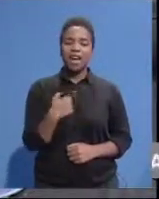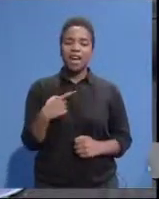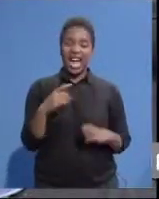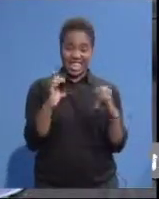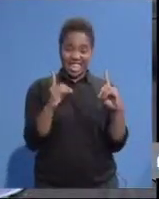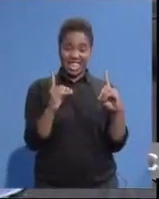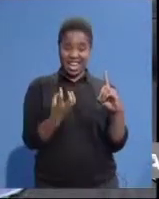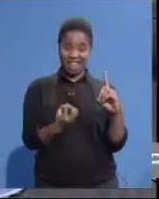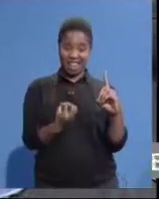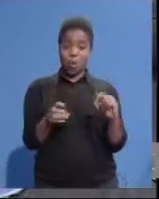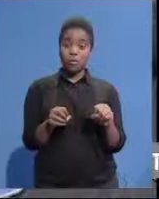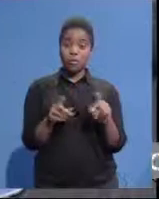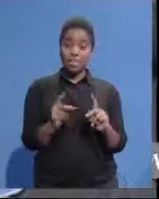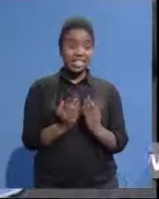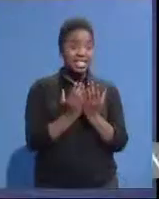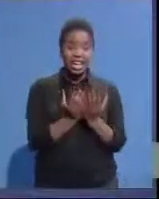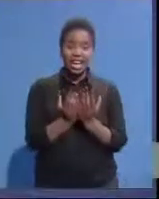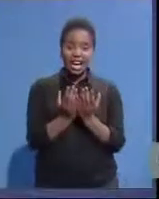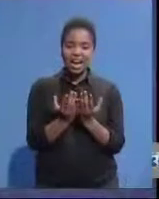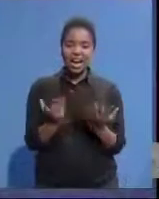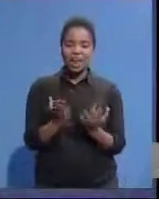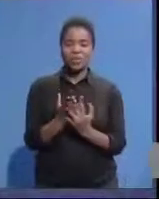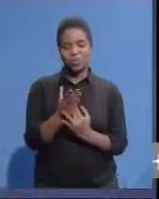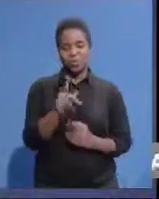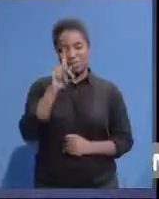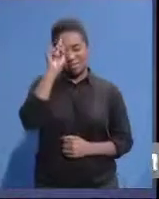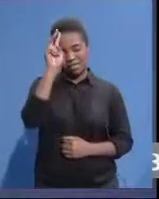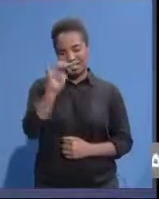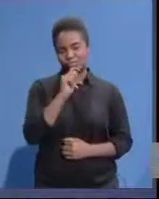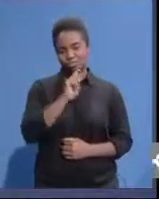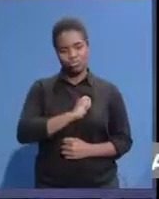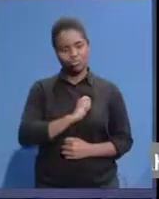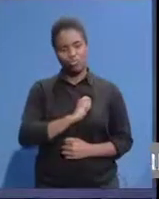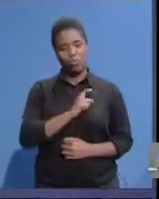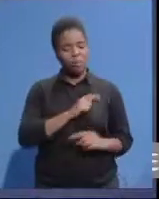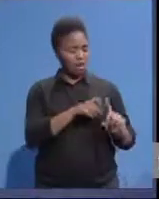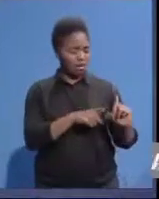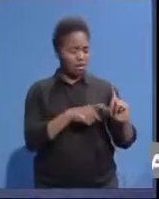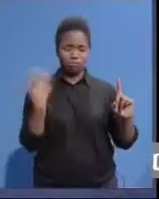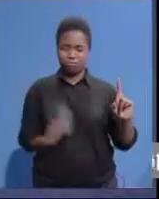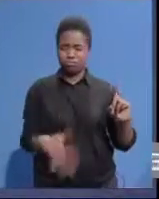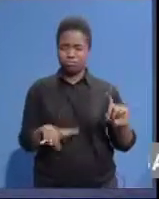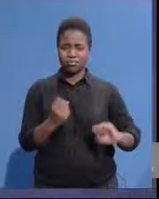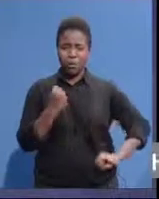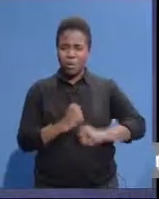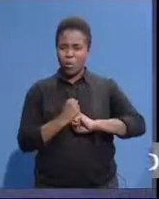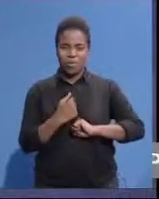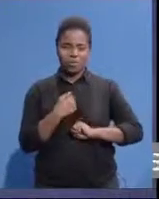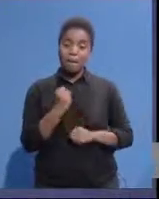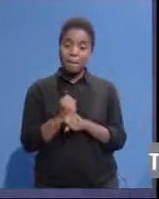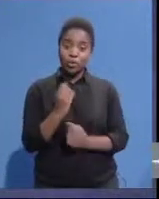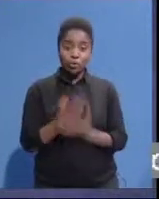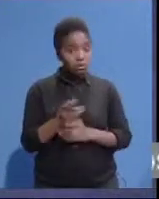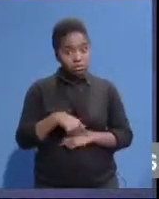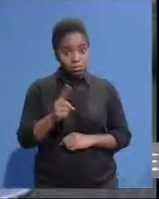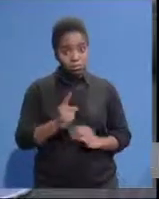that I had the opportunities to be educated, is mainly to his contribution to making sure that I'm at